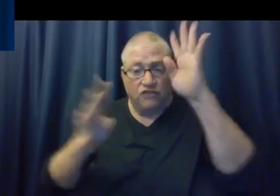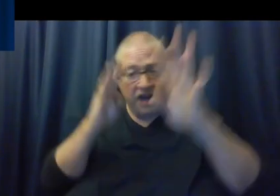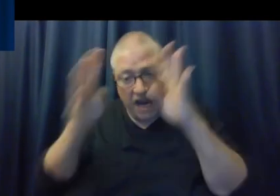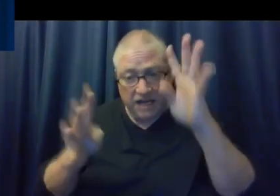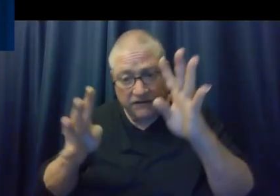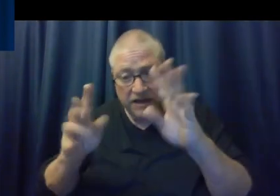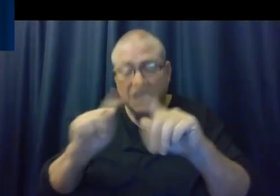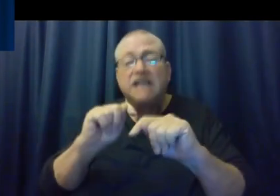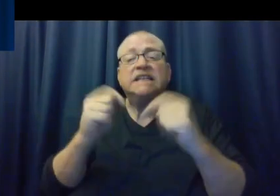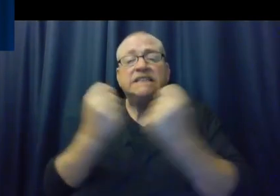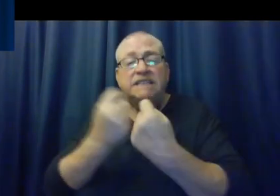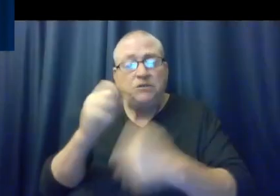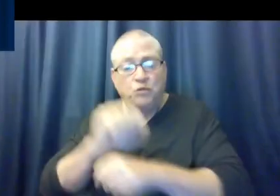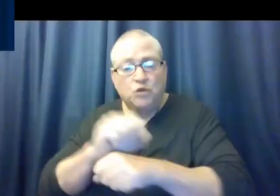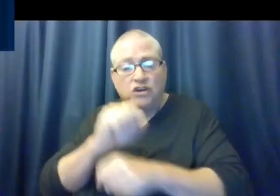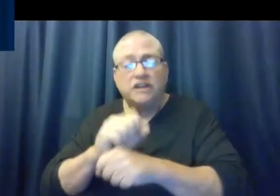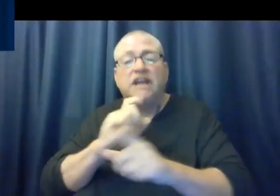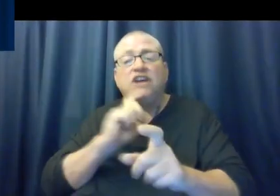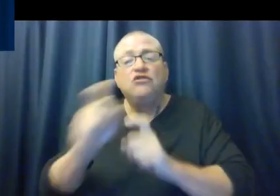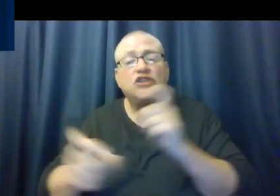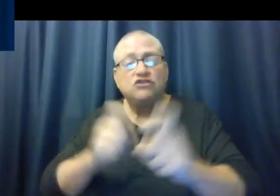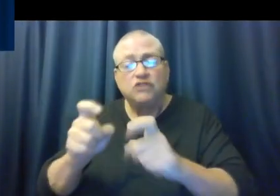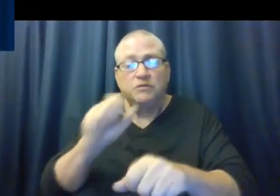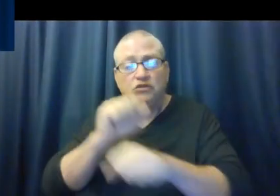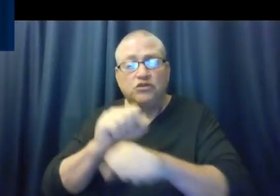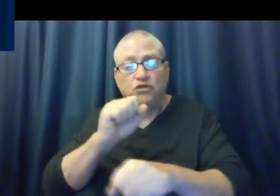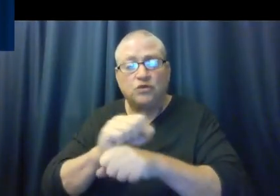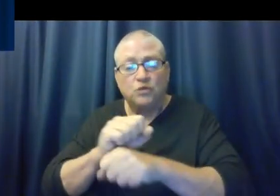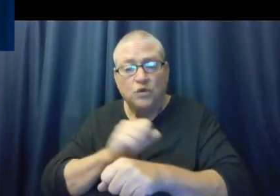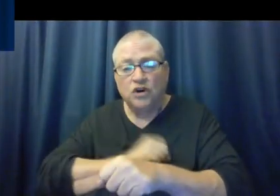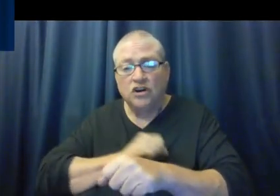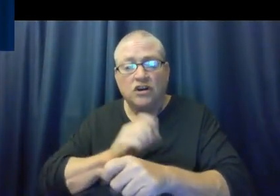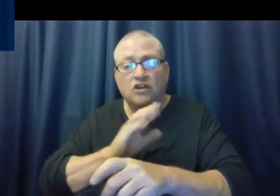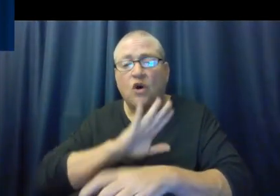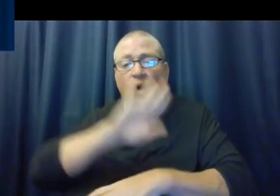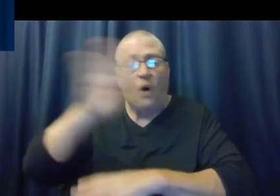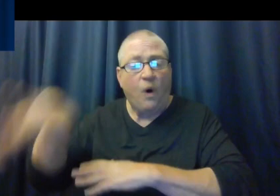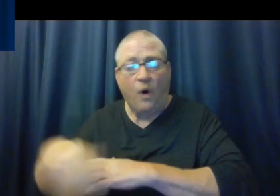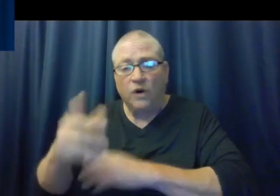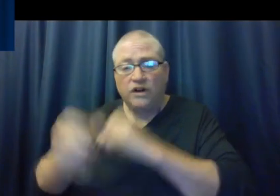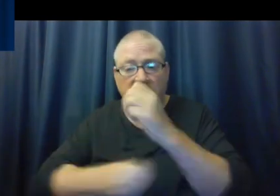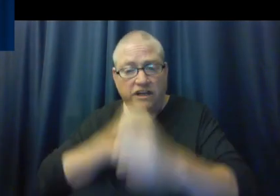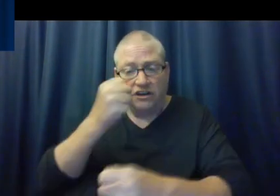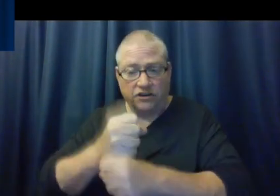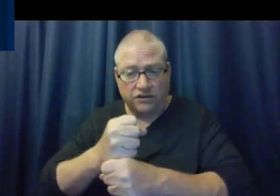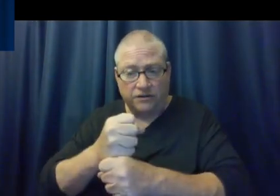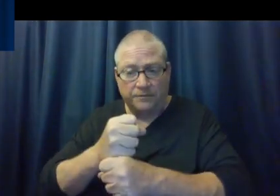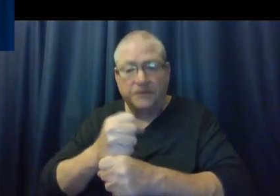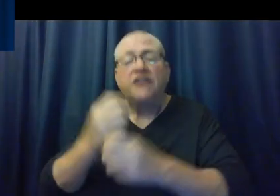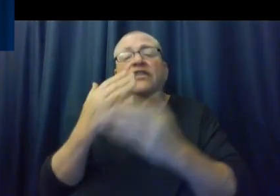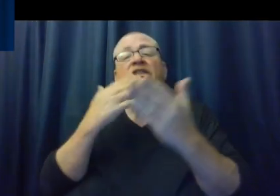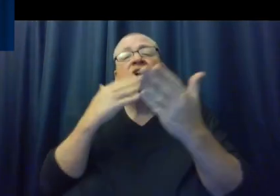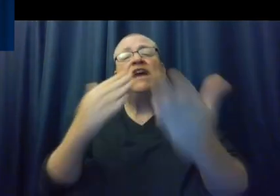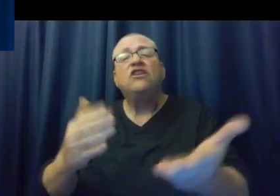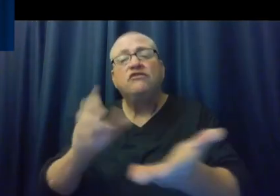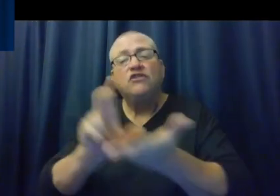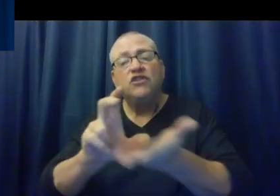year. Thank you for the positivity and hope you invest in our students.